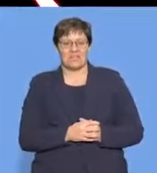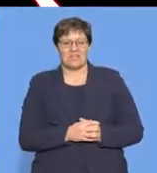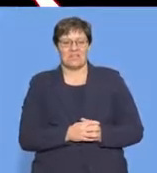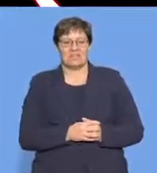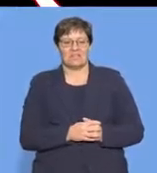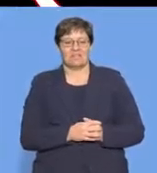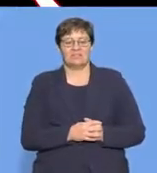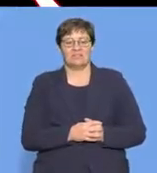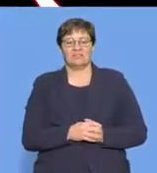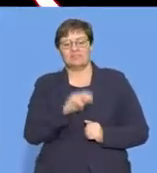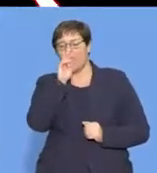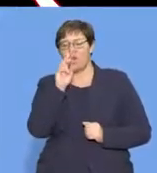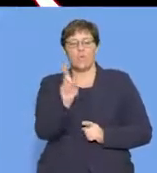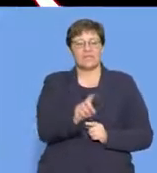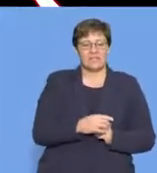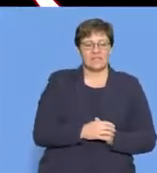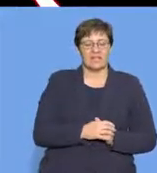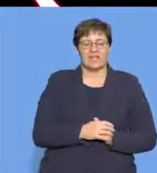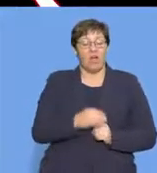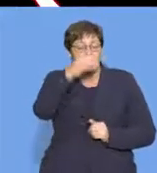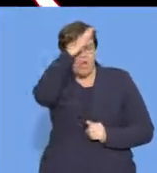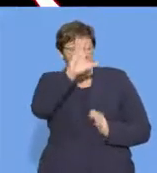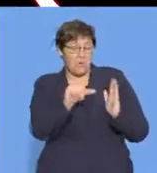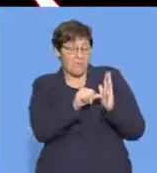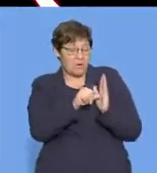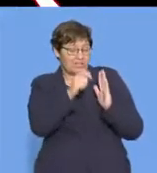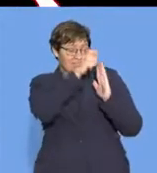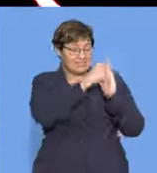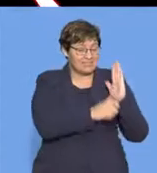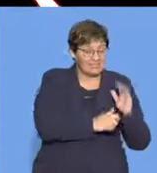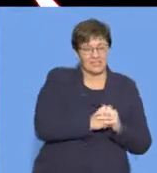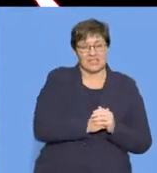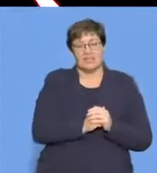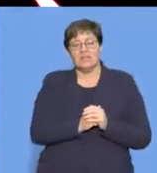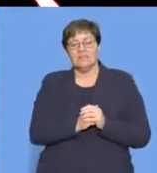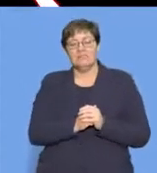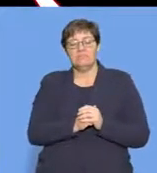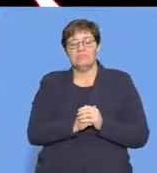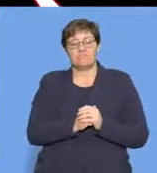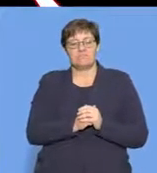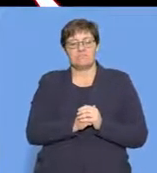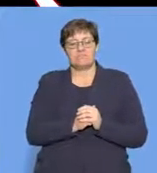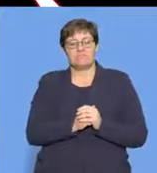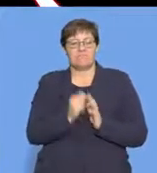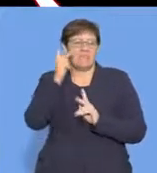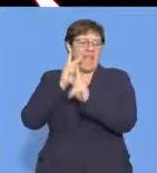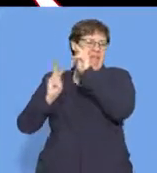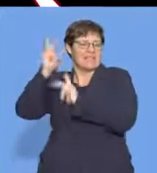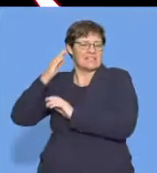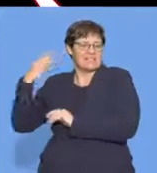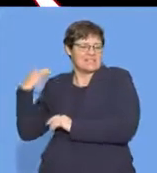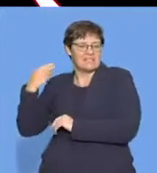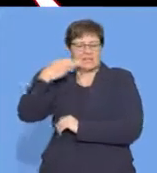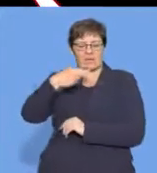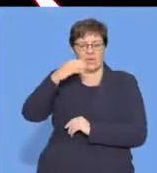look at our key concepts. We've had a look at the different human or ancestors or hominins. We've had a